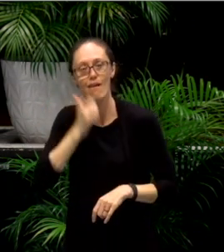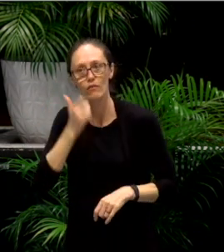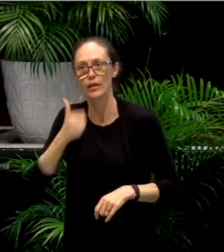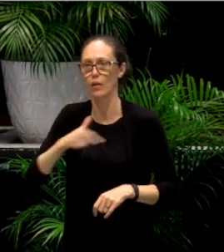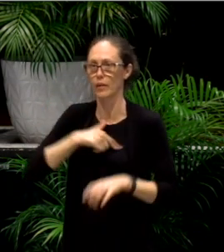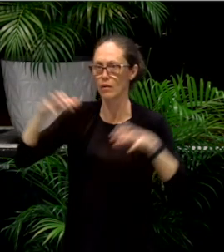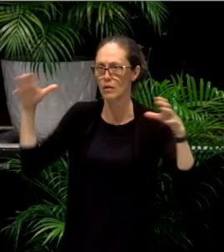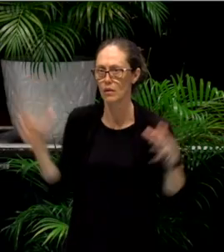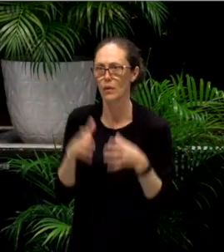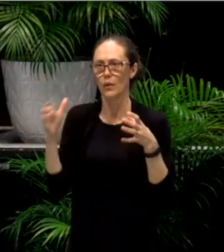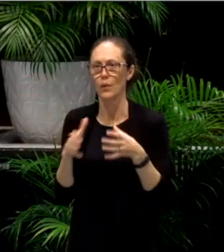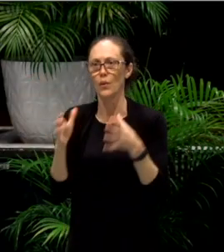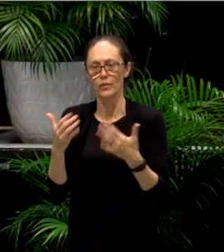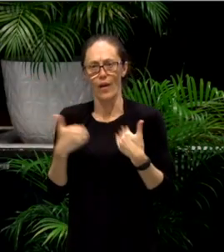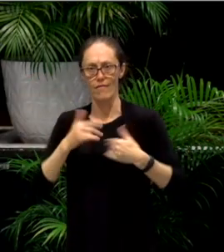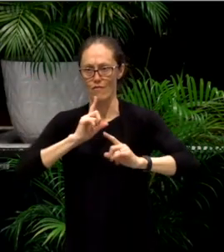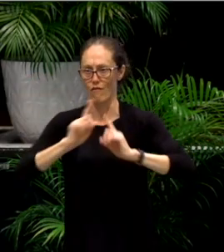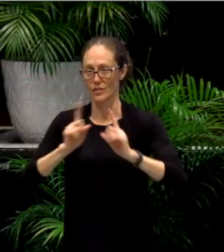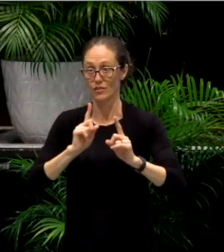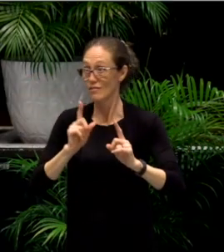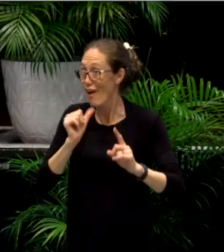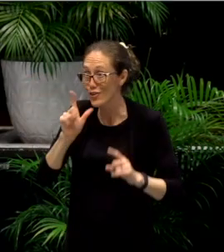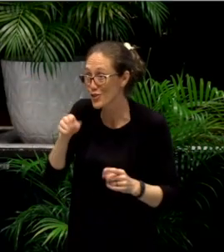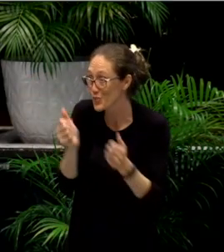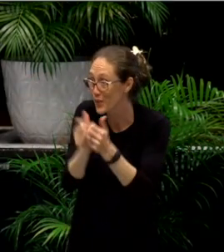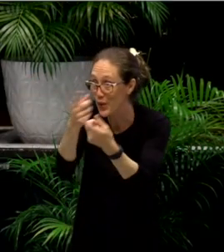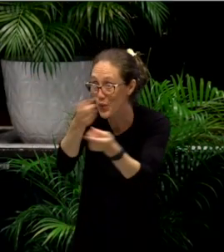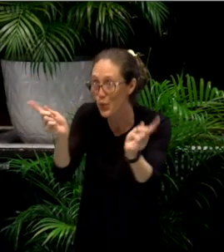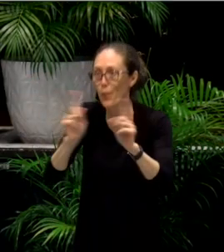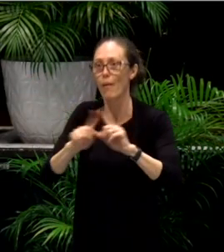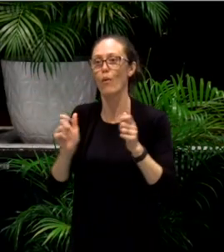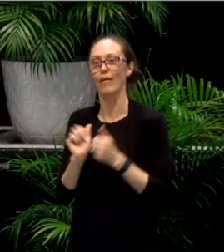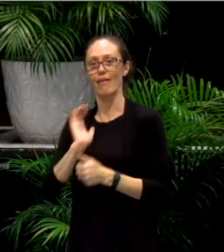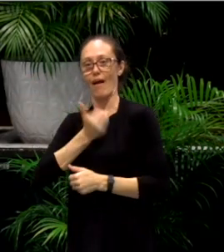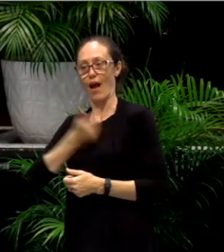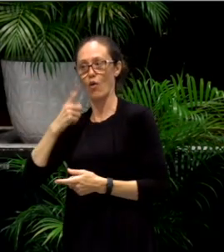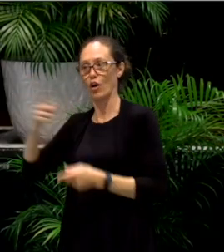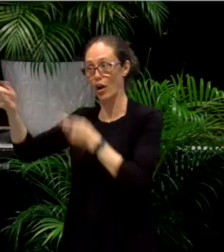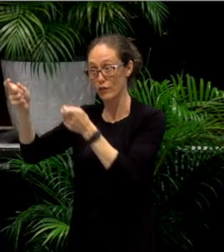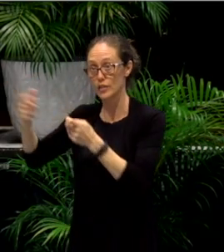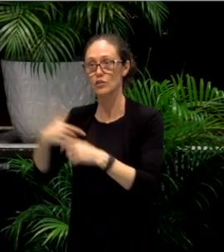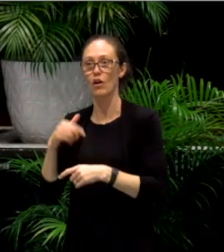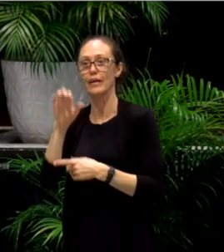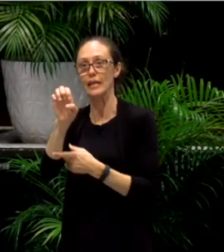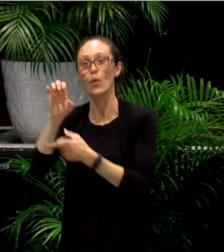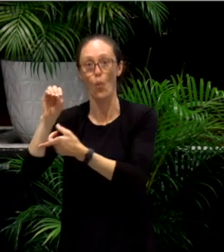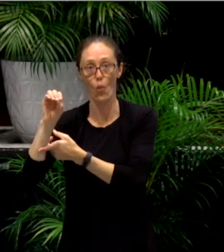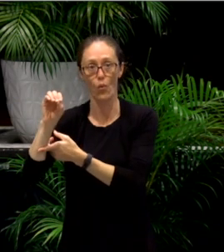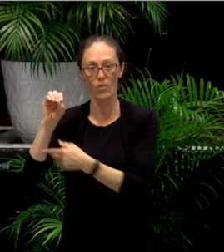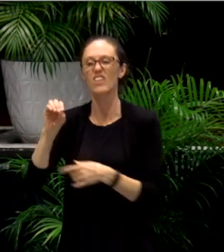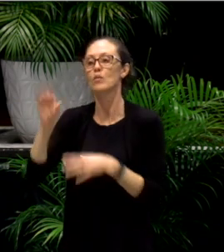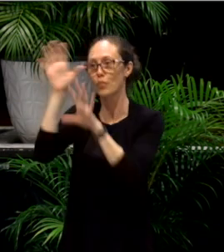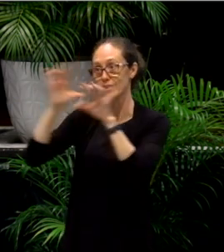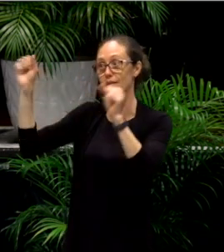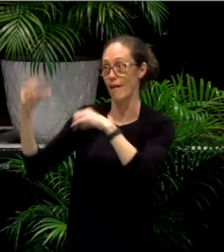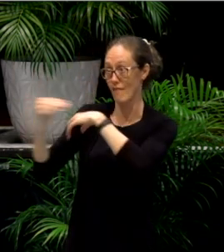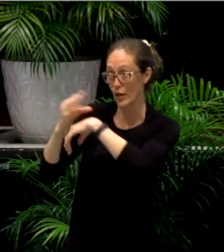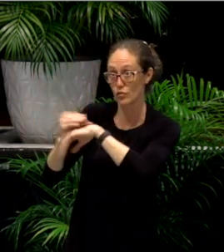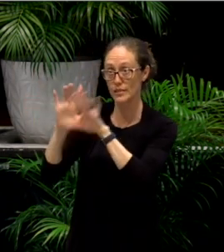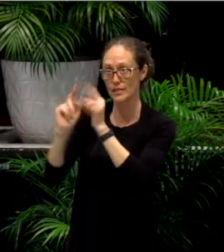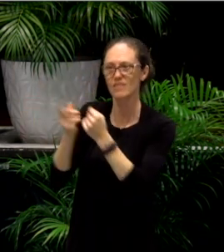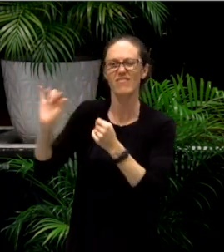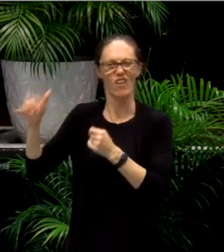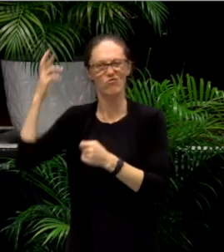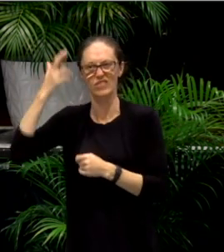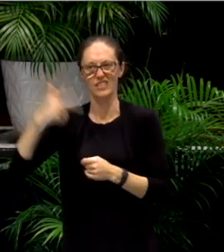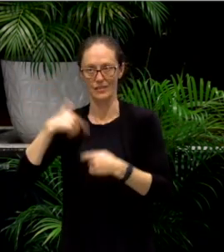these conversations, not just with you, but with governance, with the EO President's Advisory Team, who is the reason I'm here today.